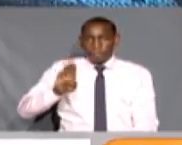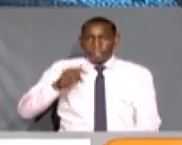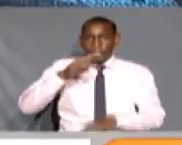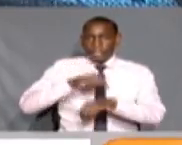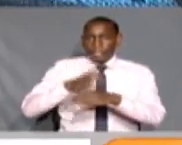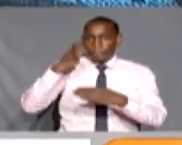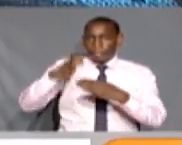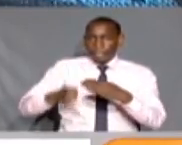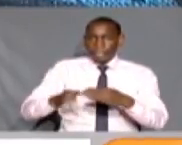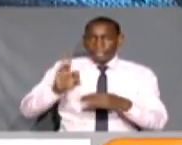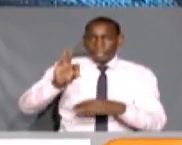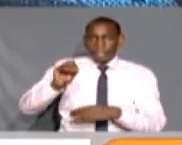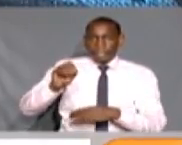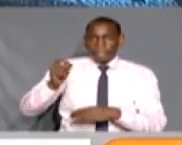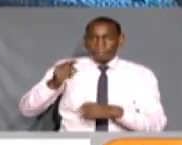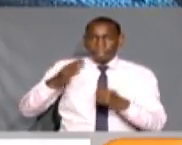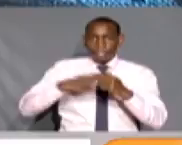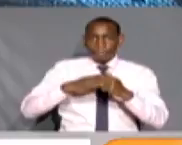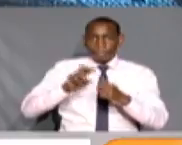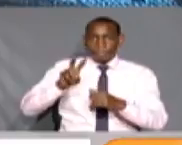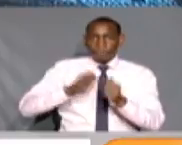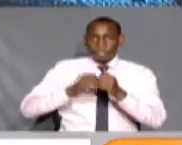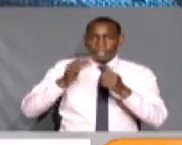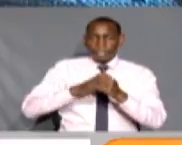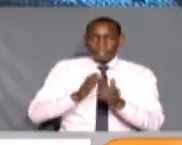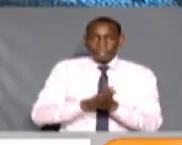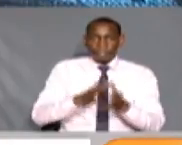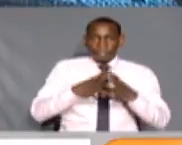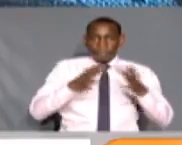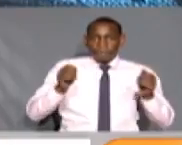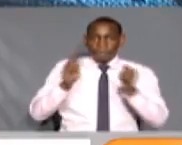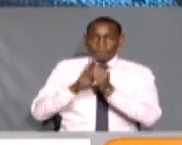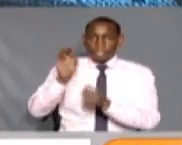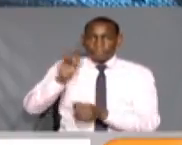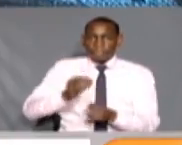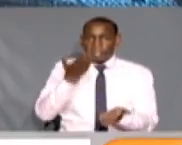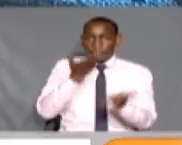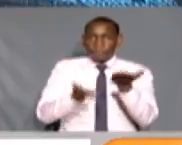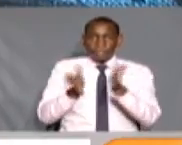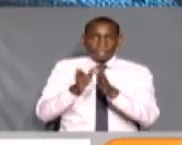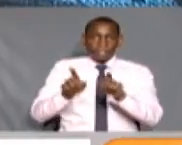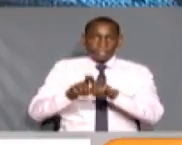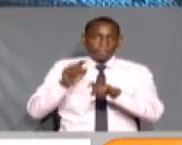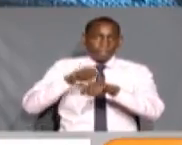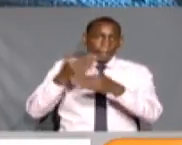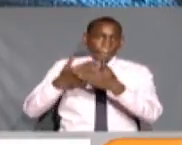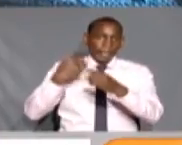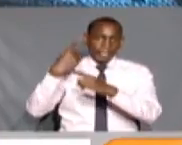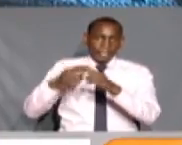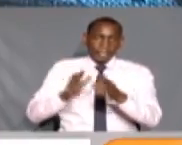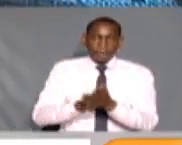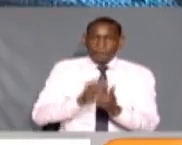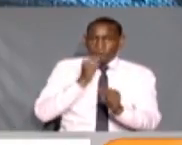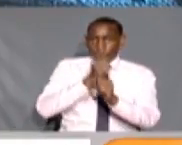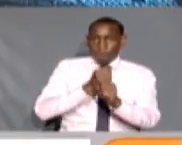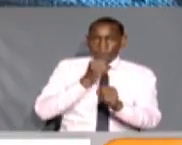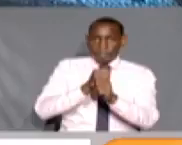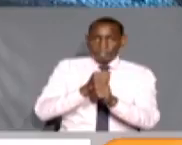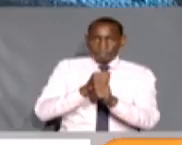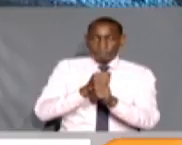period ending 30th September 2019, a growth of 14% compared to a similar period last year. The performance is